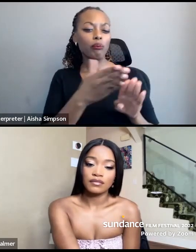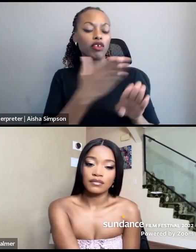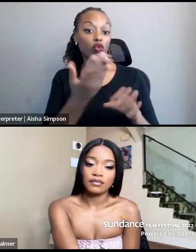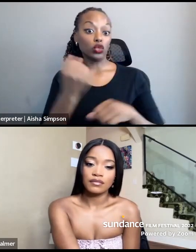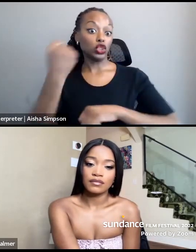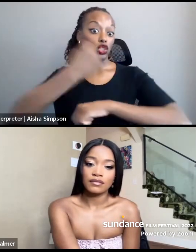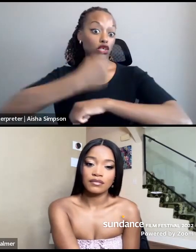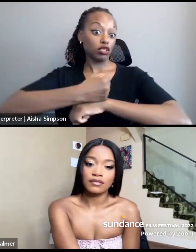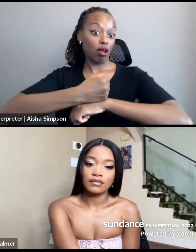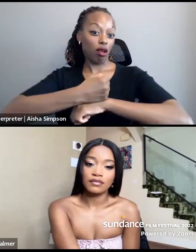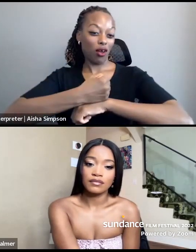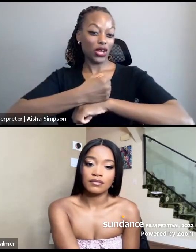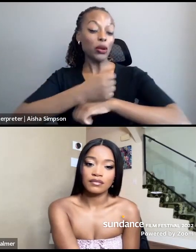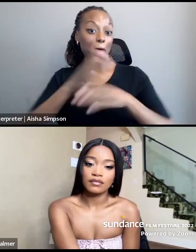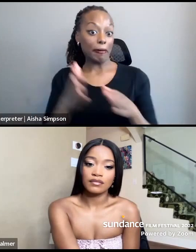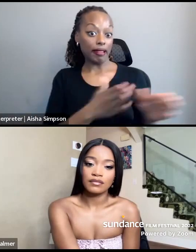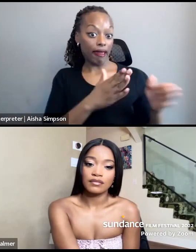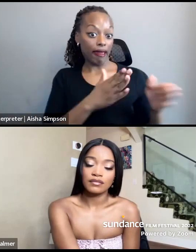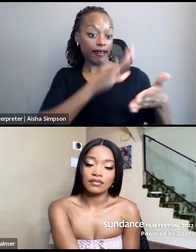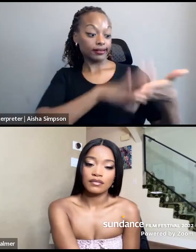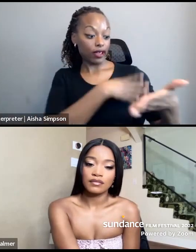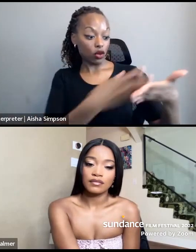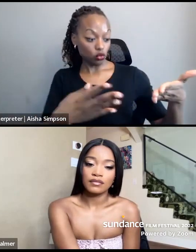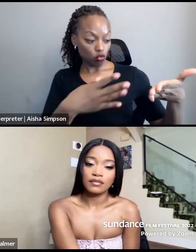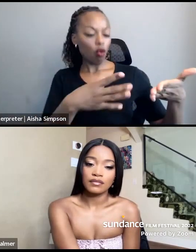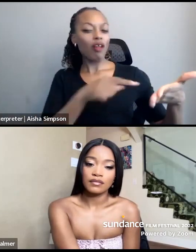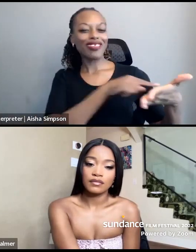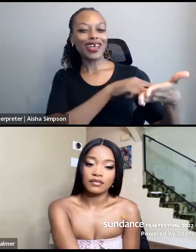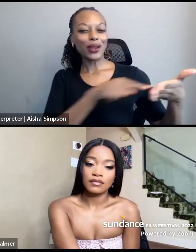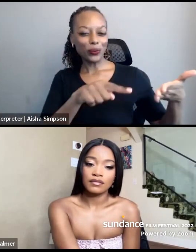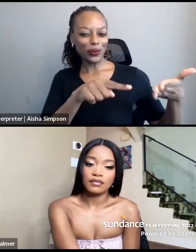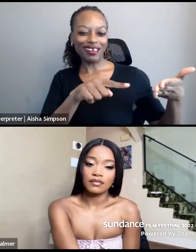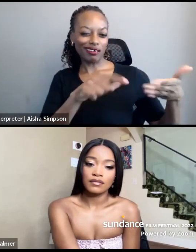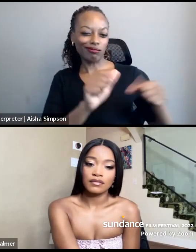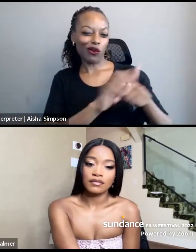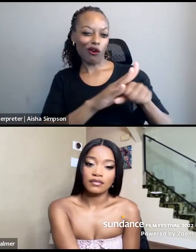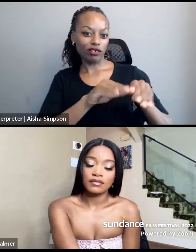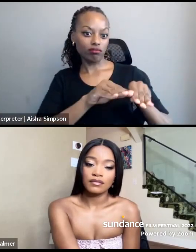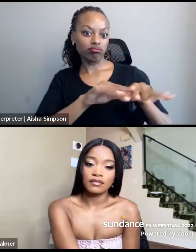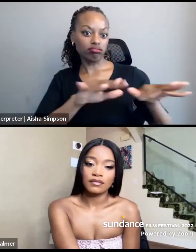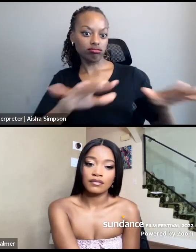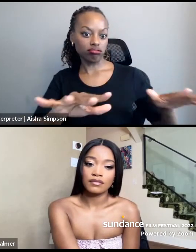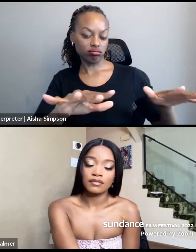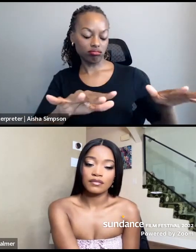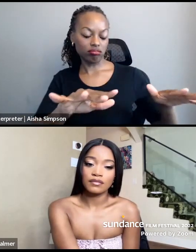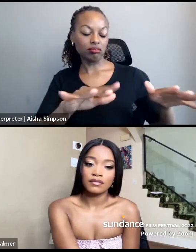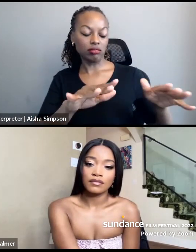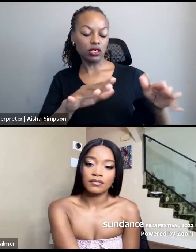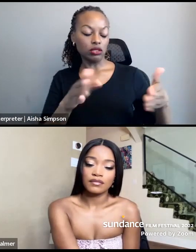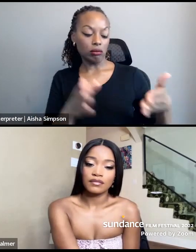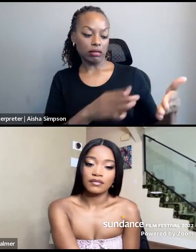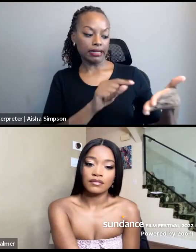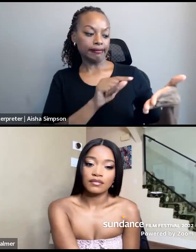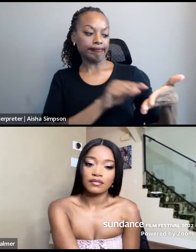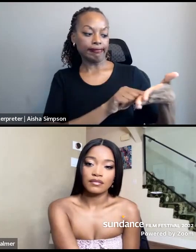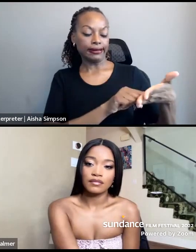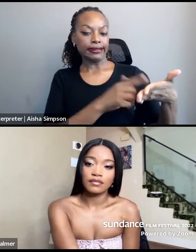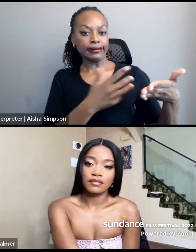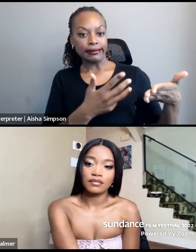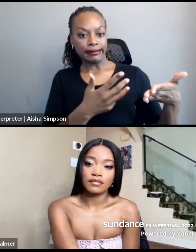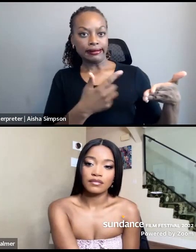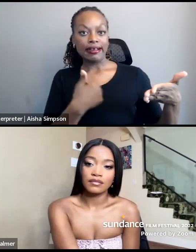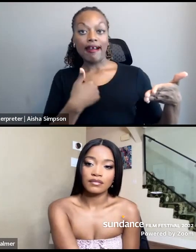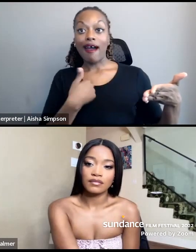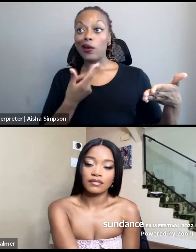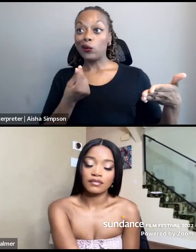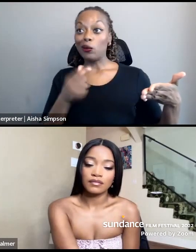when everything started to happen. So we sort of like I basically just forced my